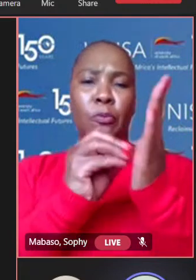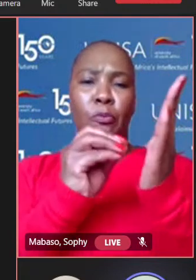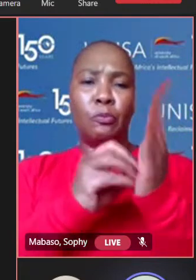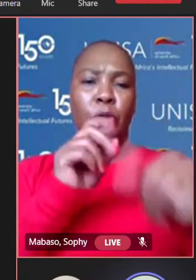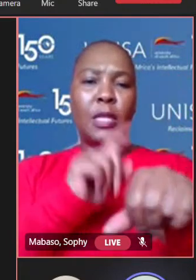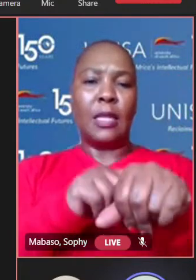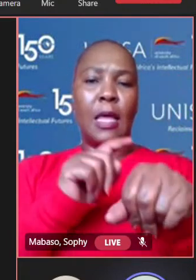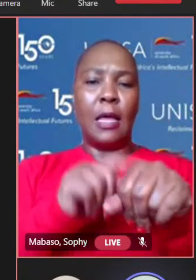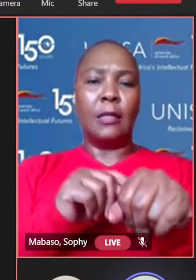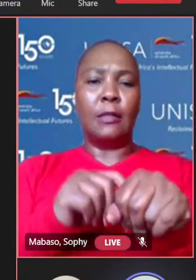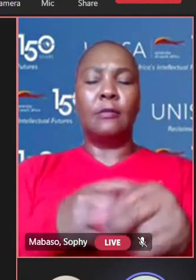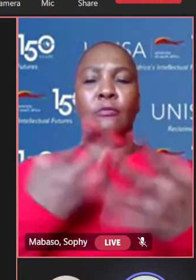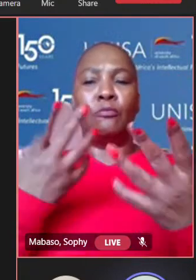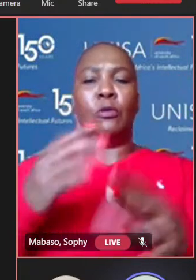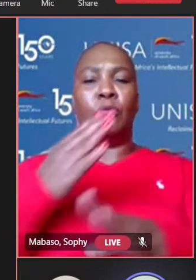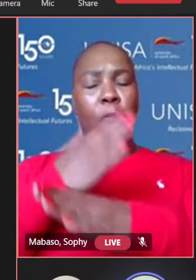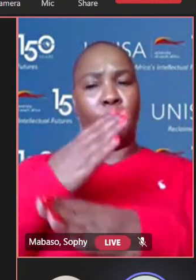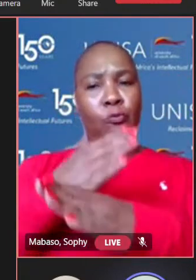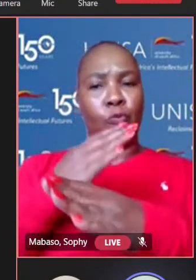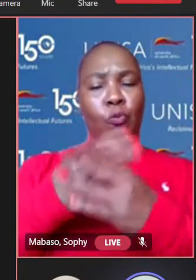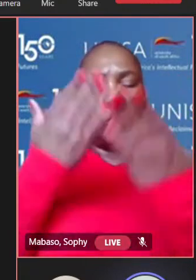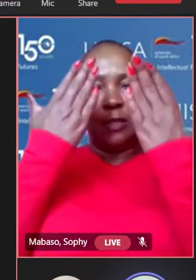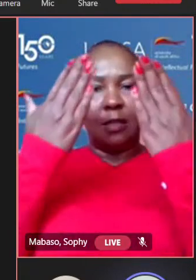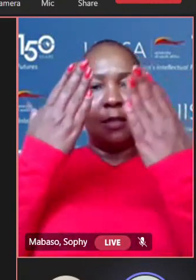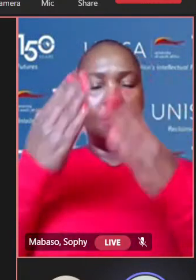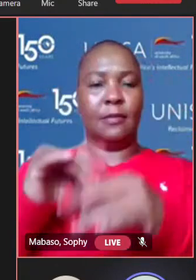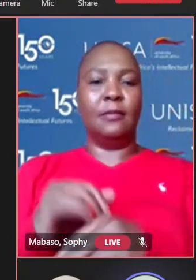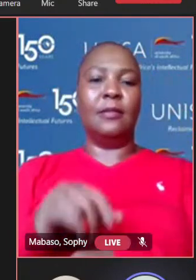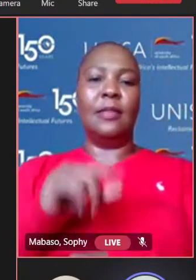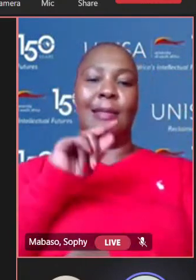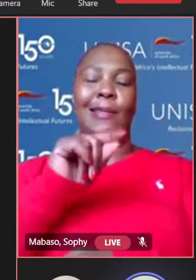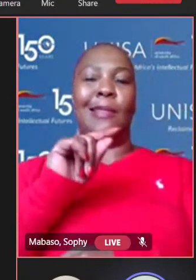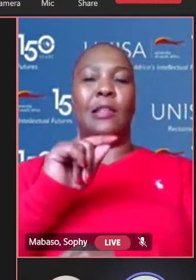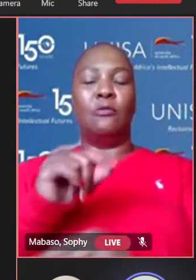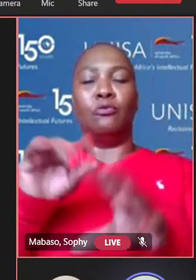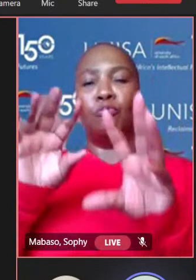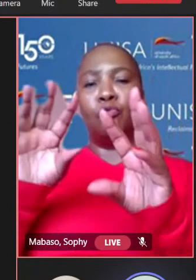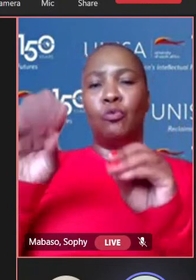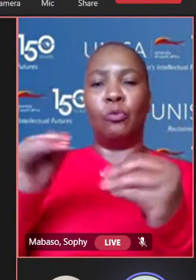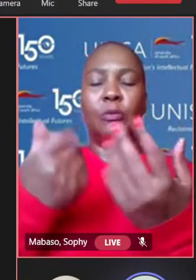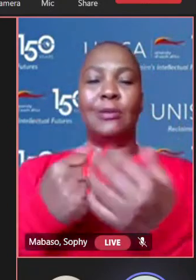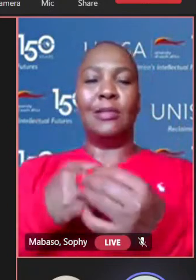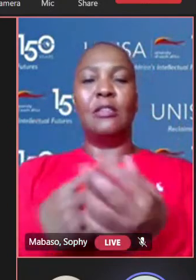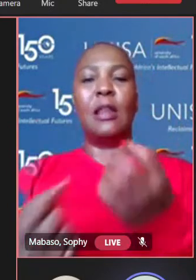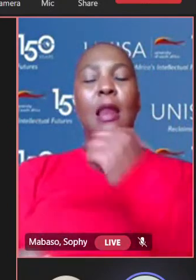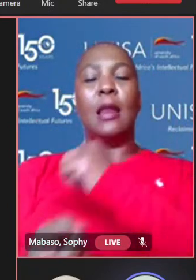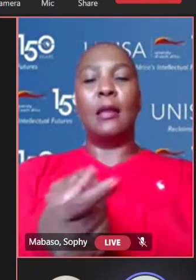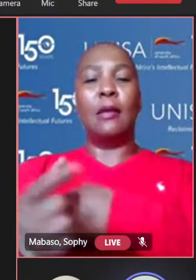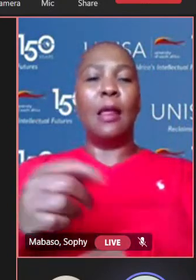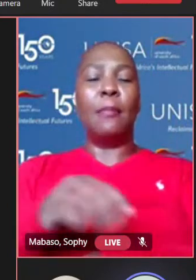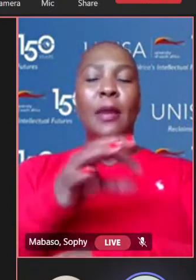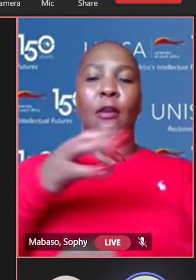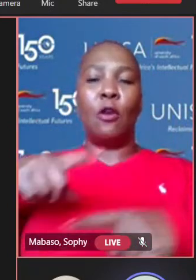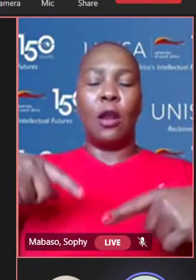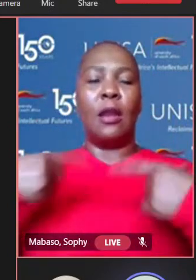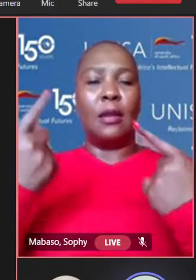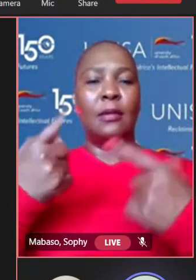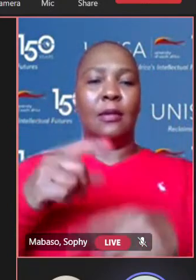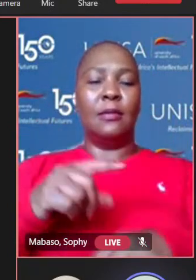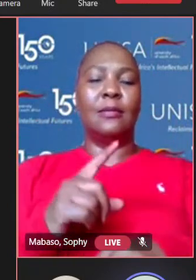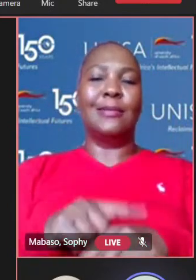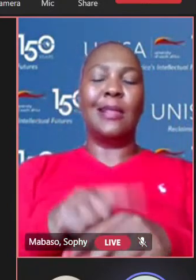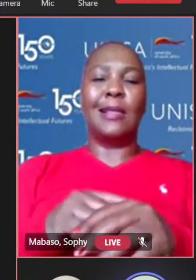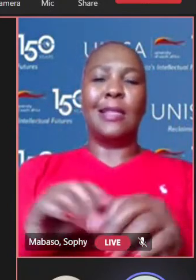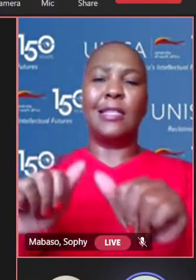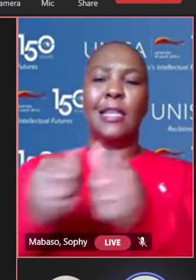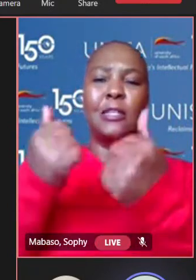You need to commit to your studies. Okay, there's other stuff that will happen in your life, other stuff that will be challenges